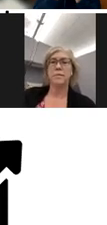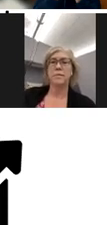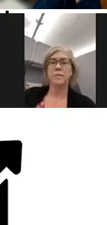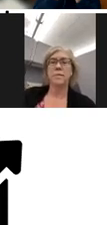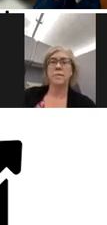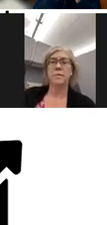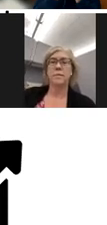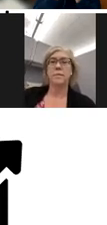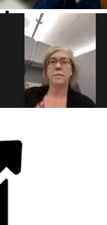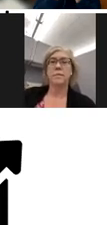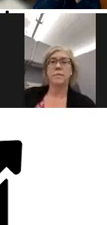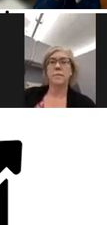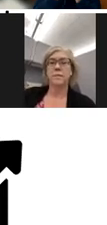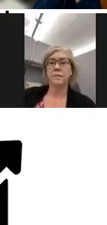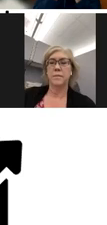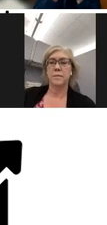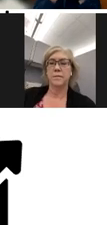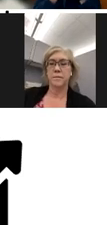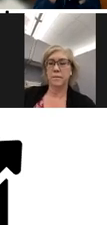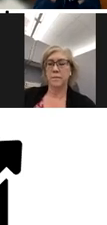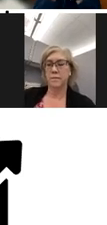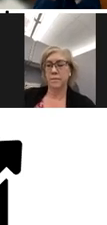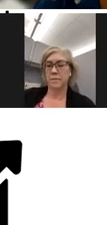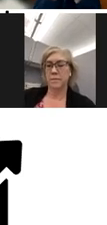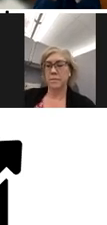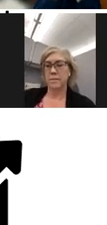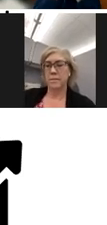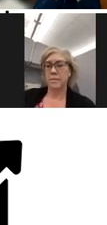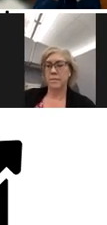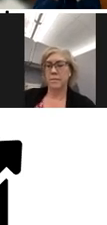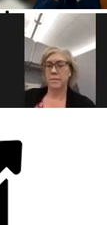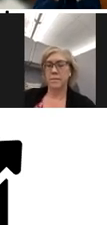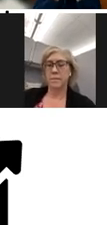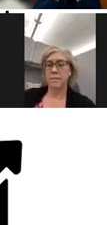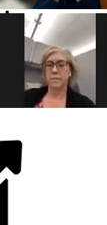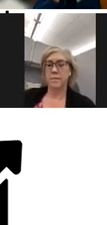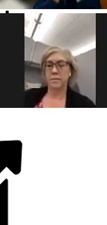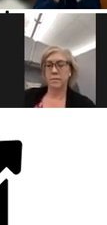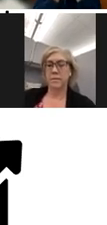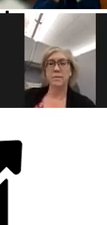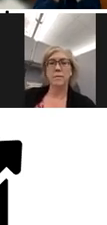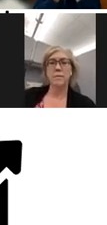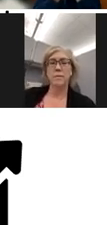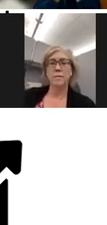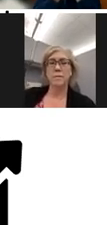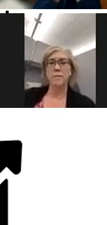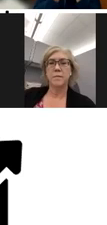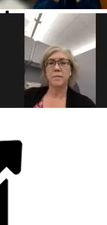90.7%. And average annual earnings that individuals increase their earnings is